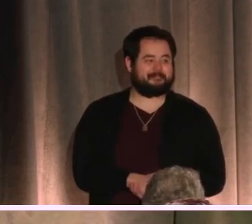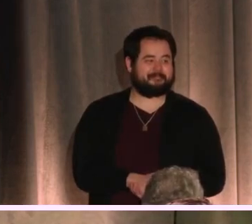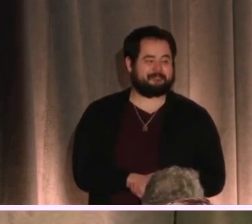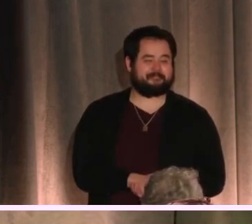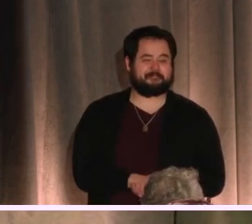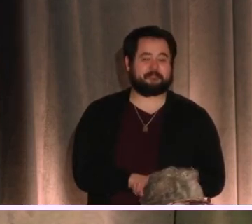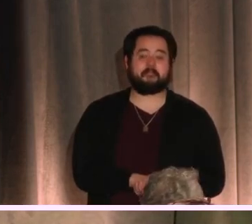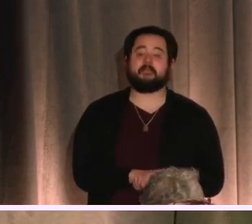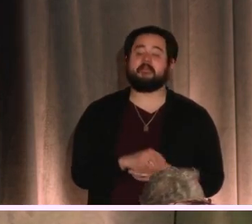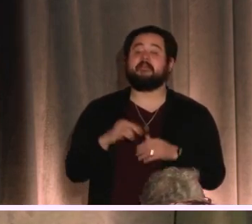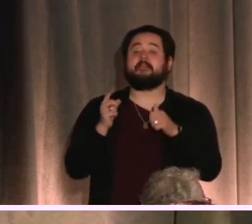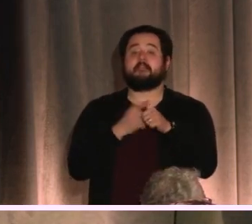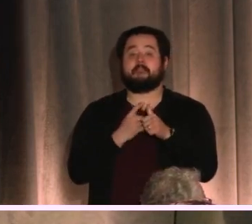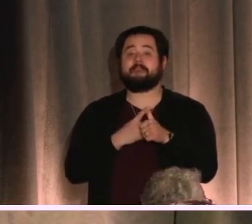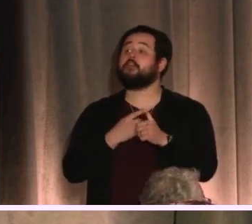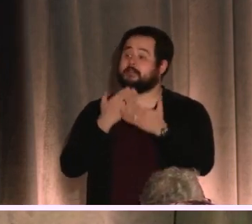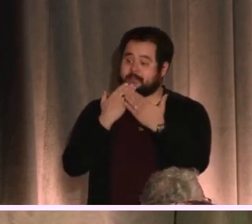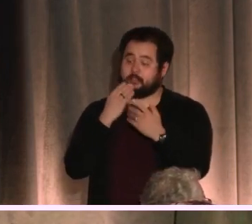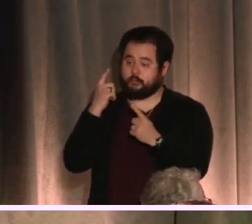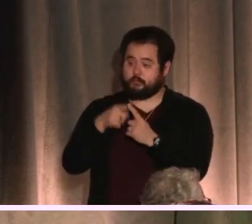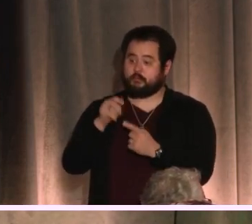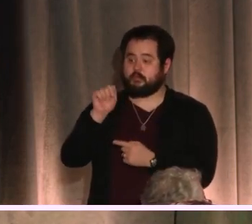So first of all, I'd like to thank Achieva.